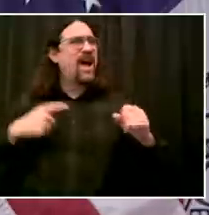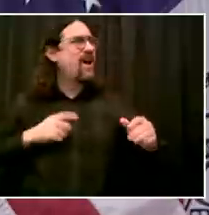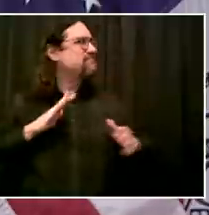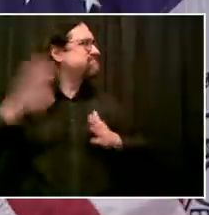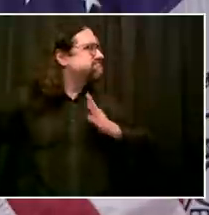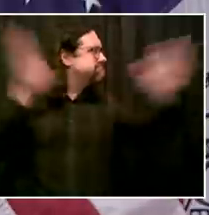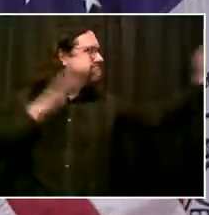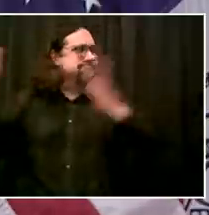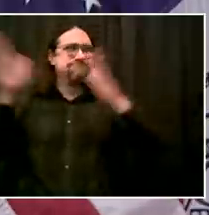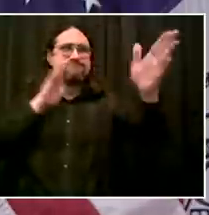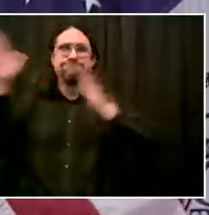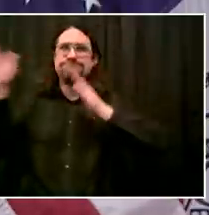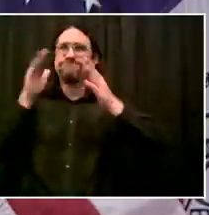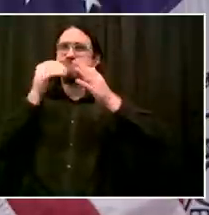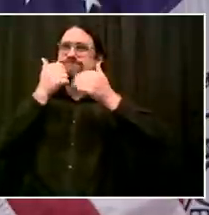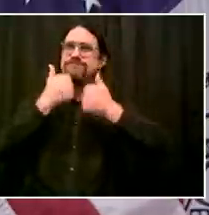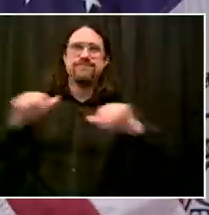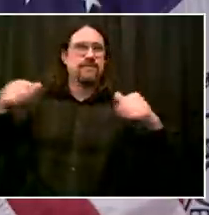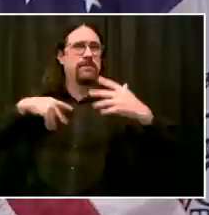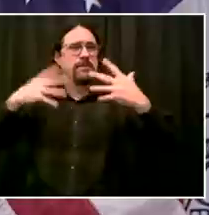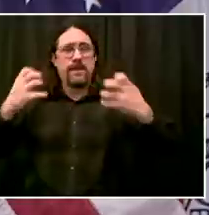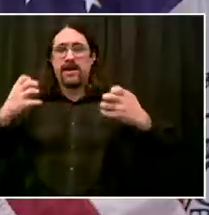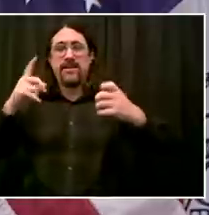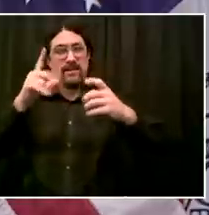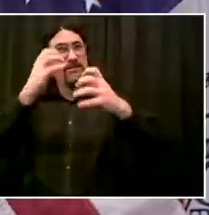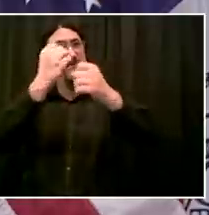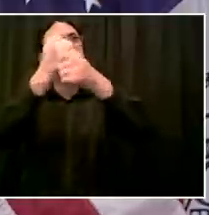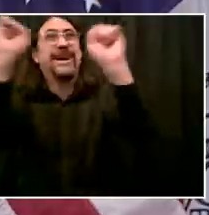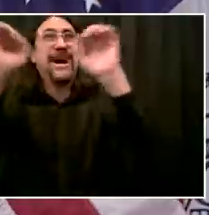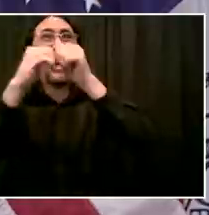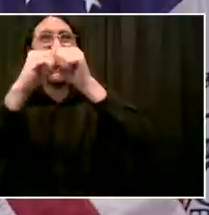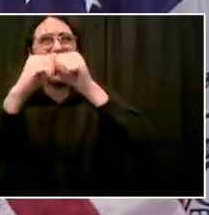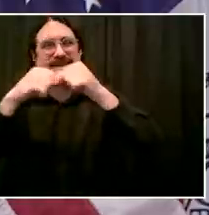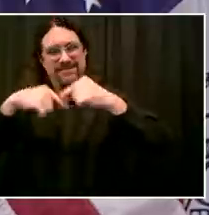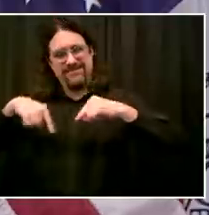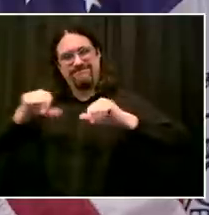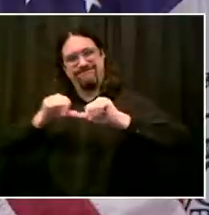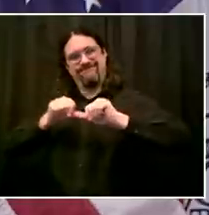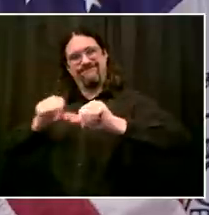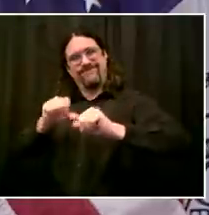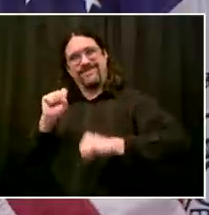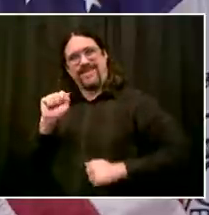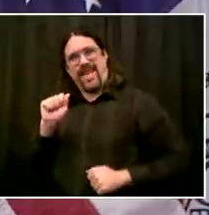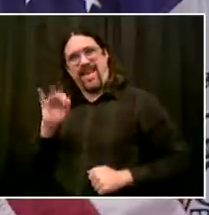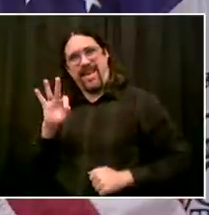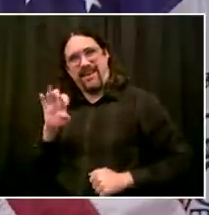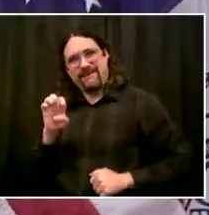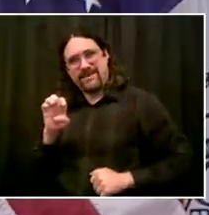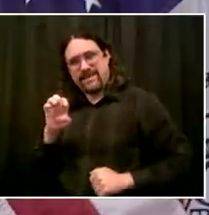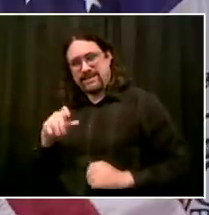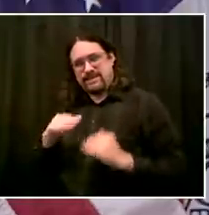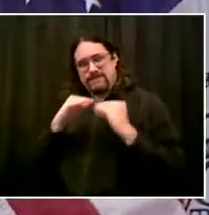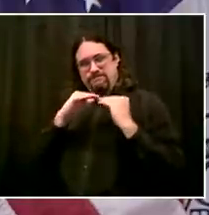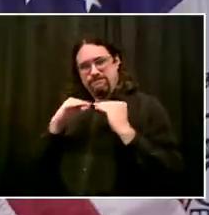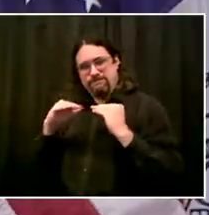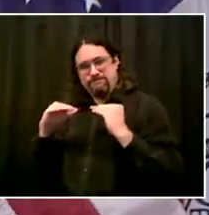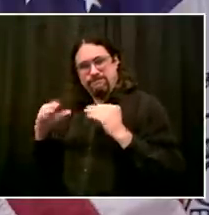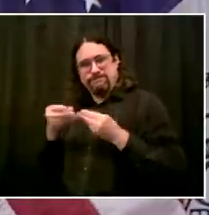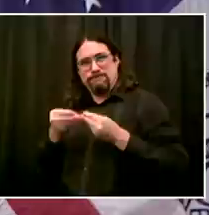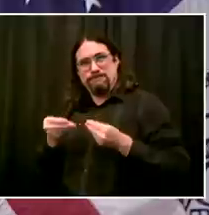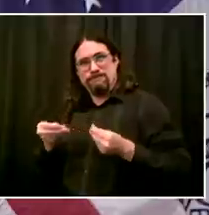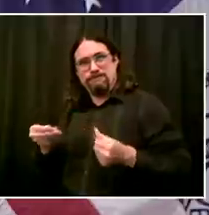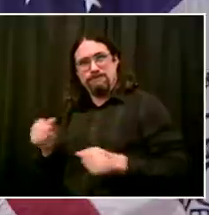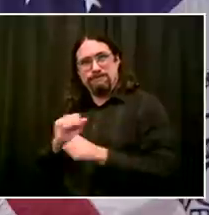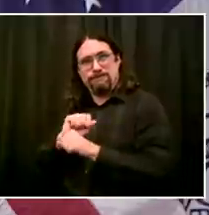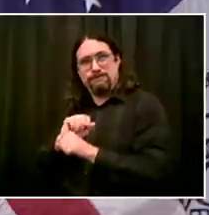fought to get as far as we've gotten in these last weeks. We talk about it every single day, and I thank you every single day. And I'm going to keep thanking you, but I'm